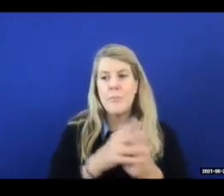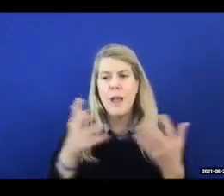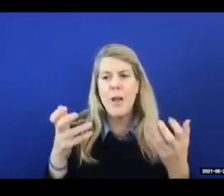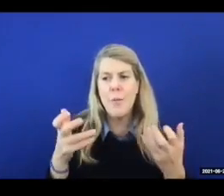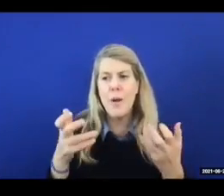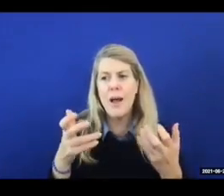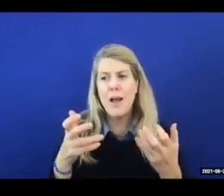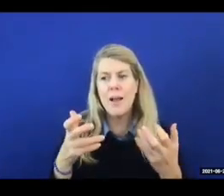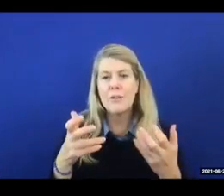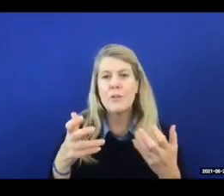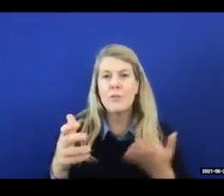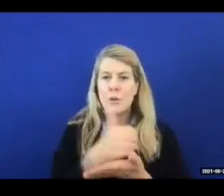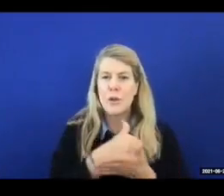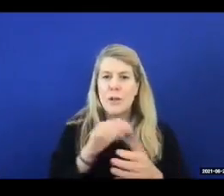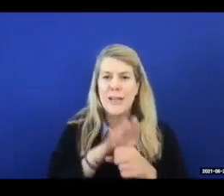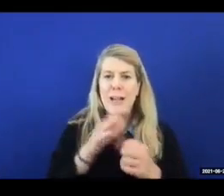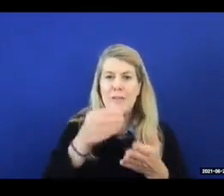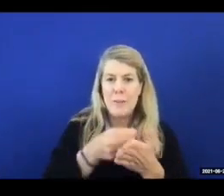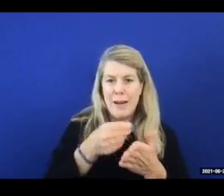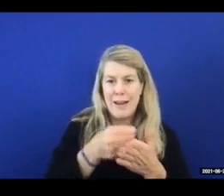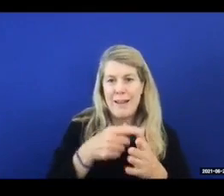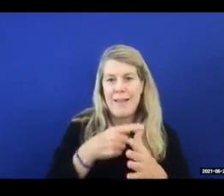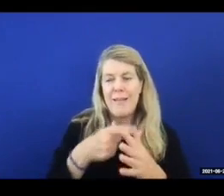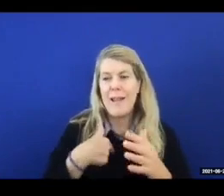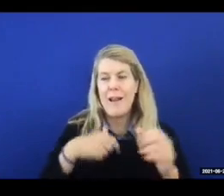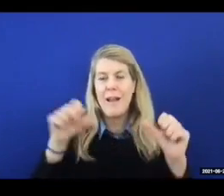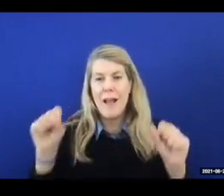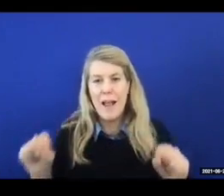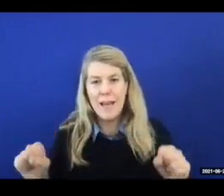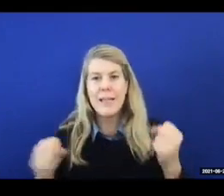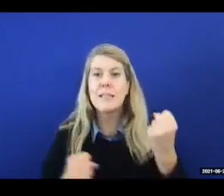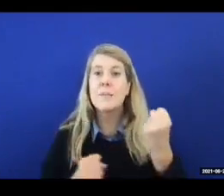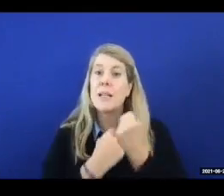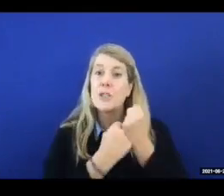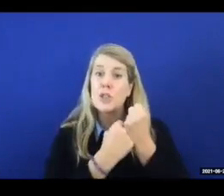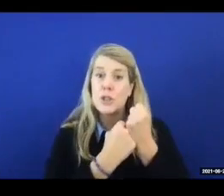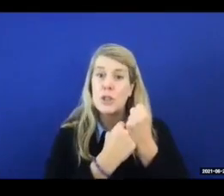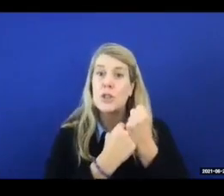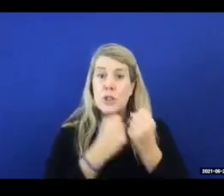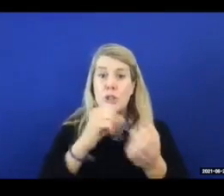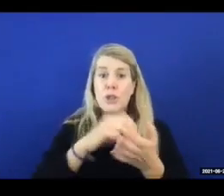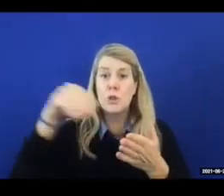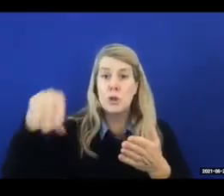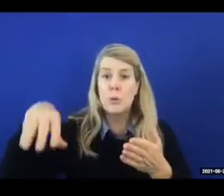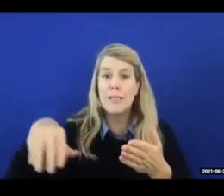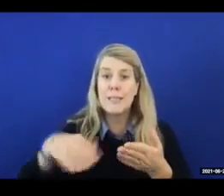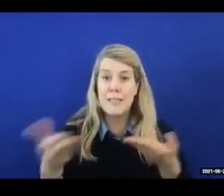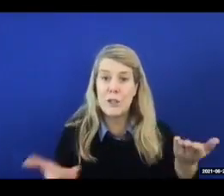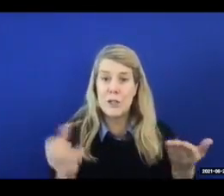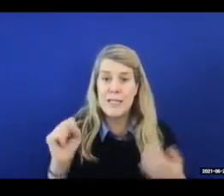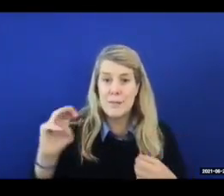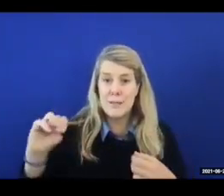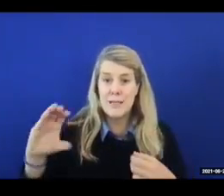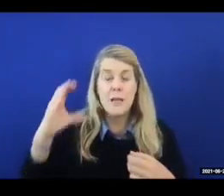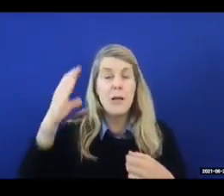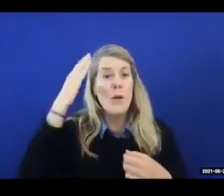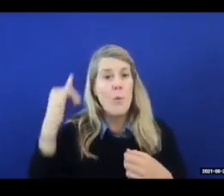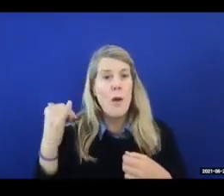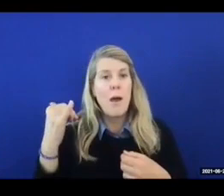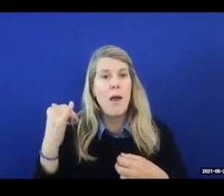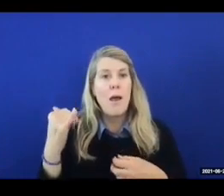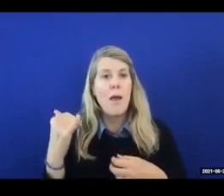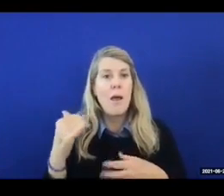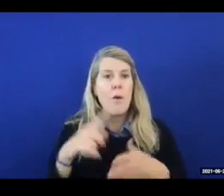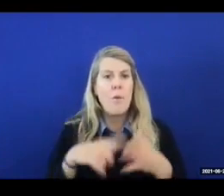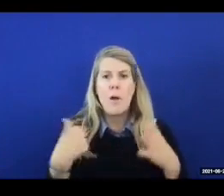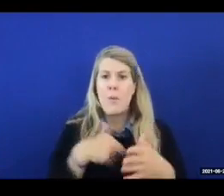position financially where I am able to sponsor students here at SMC, because I think what